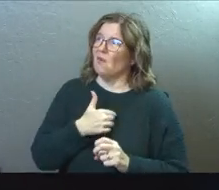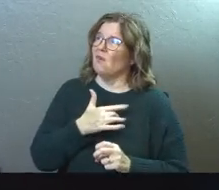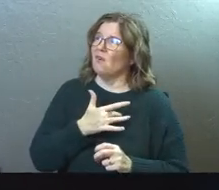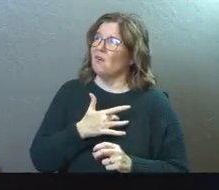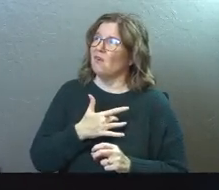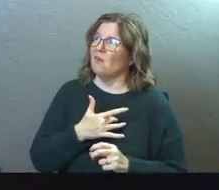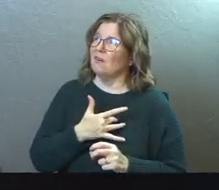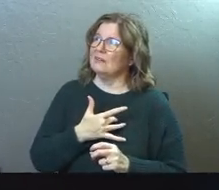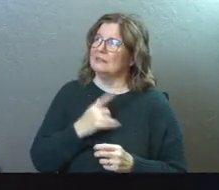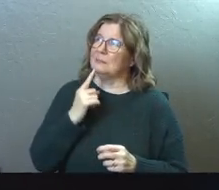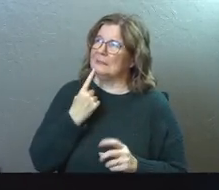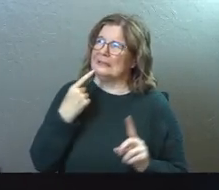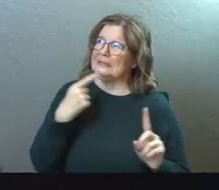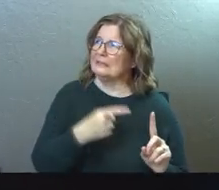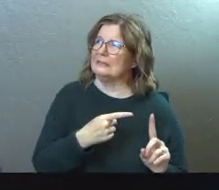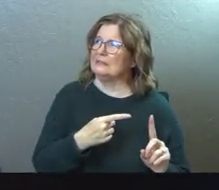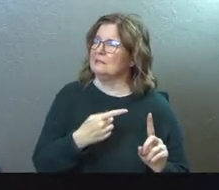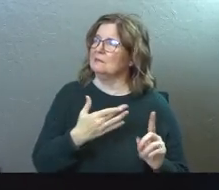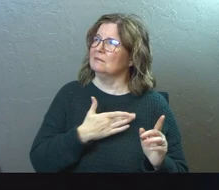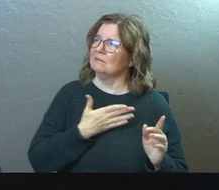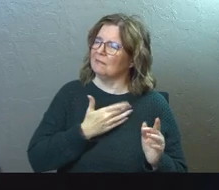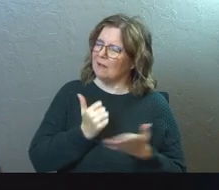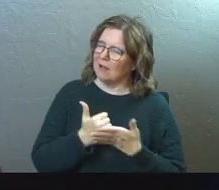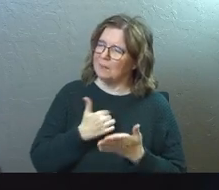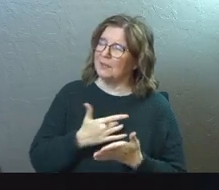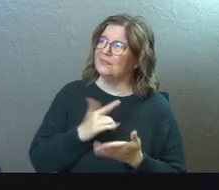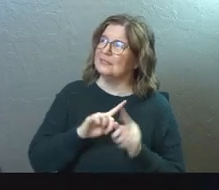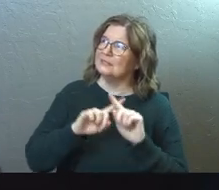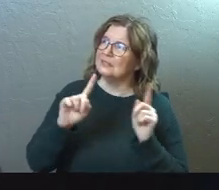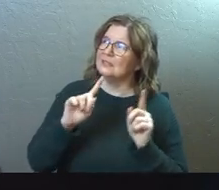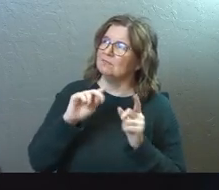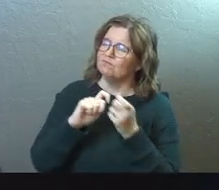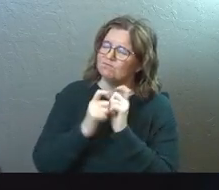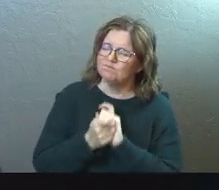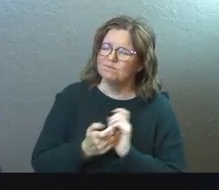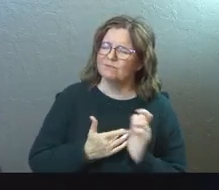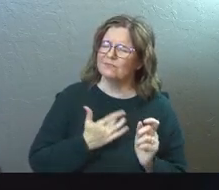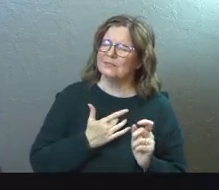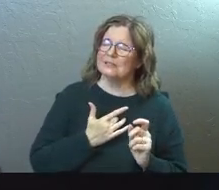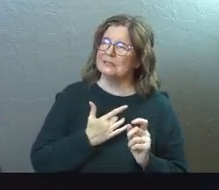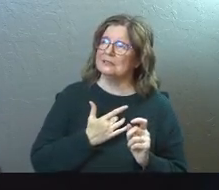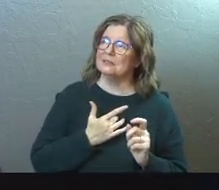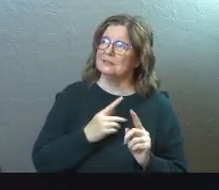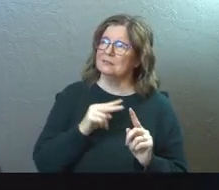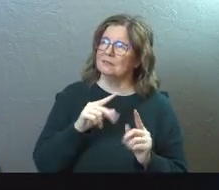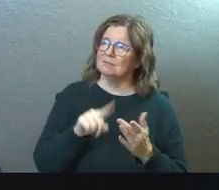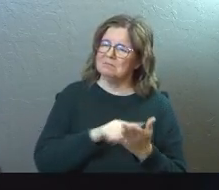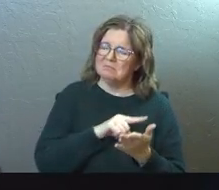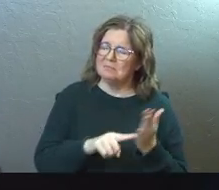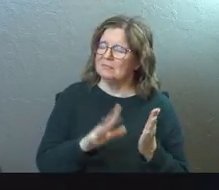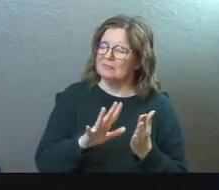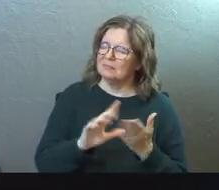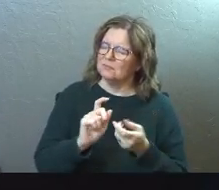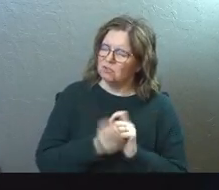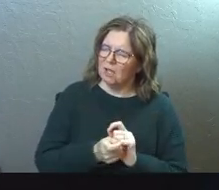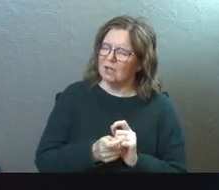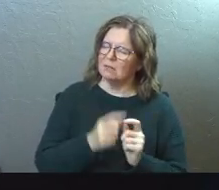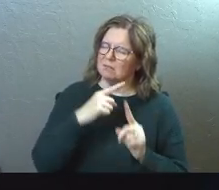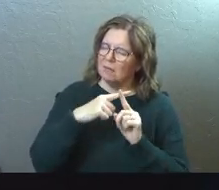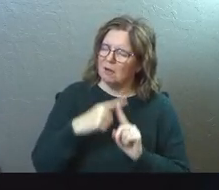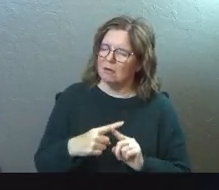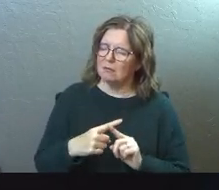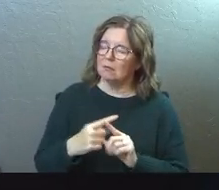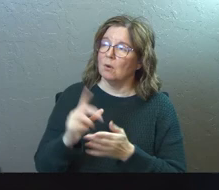a spirit of gratitude for your spouse again, to help you fall in love with them again. You start asking the Holy Spirit, Holy Spirit,